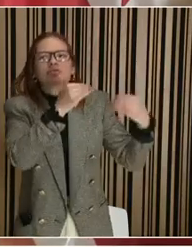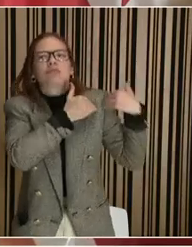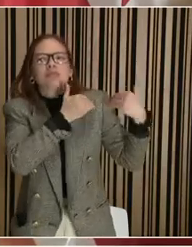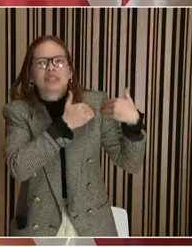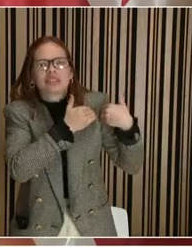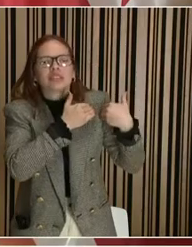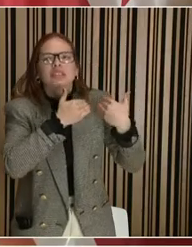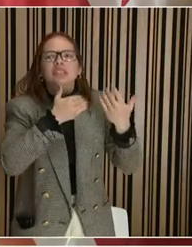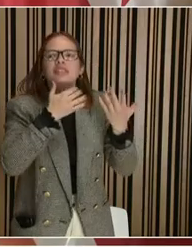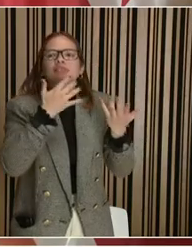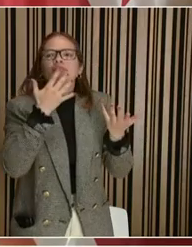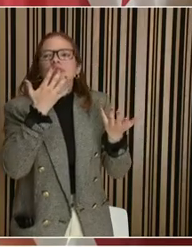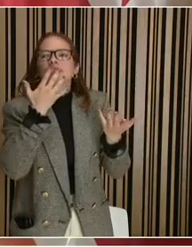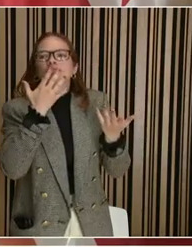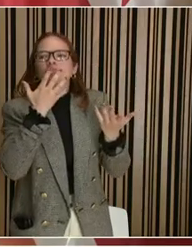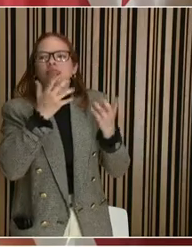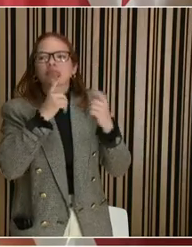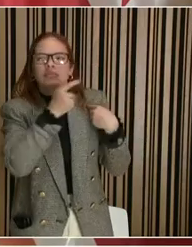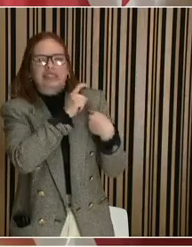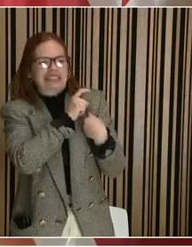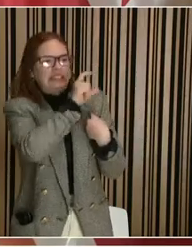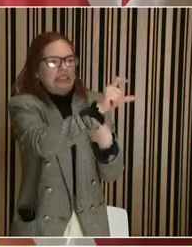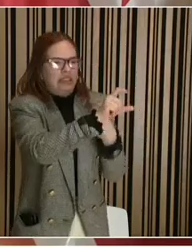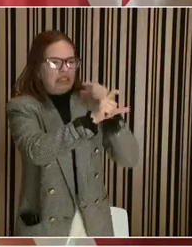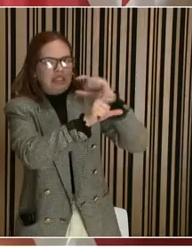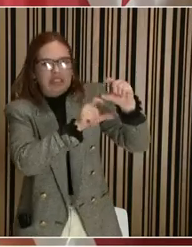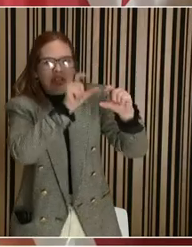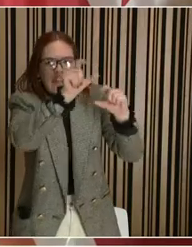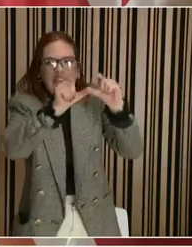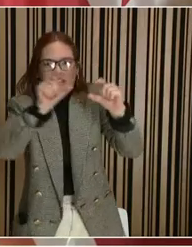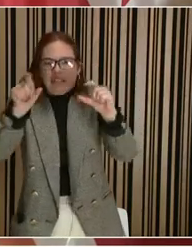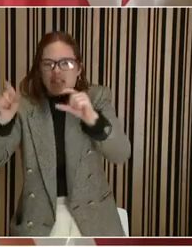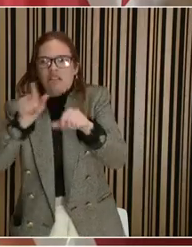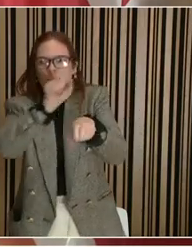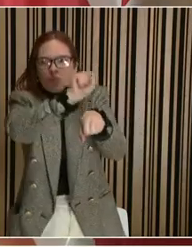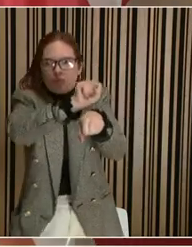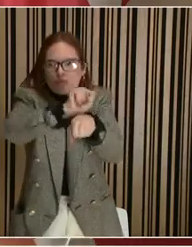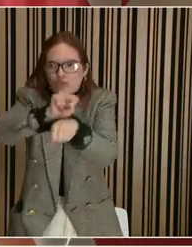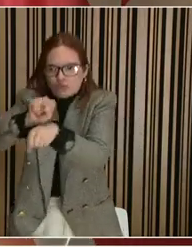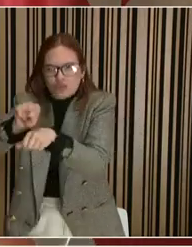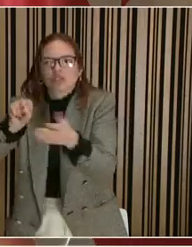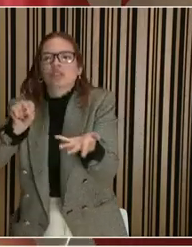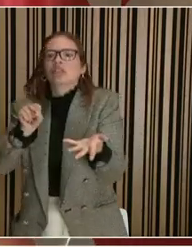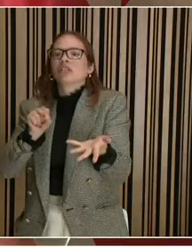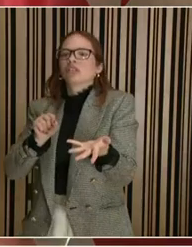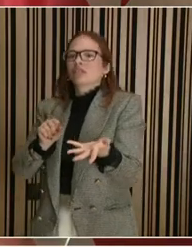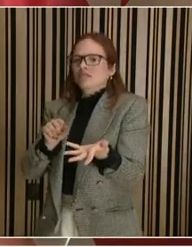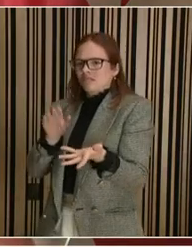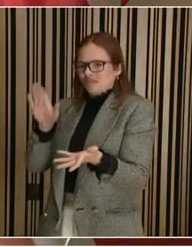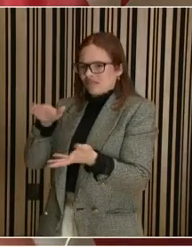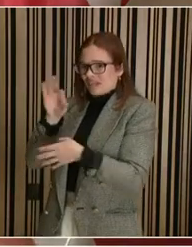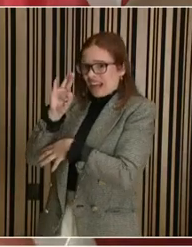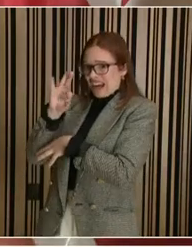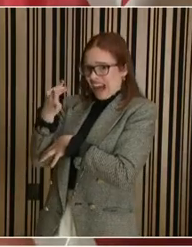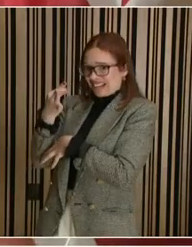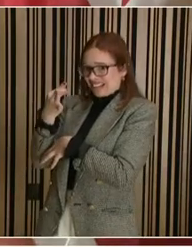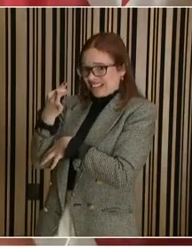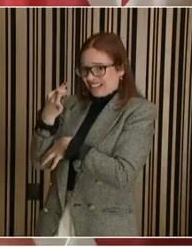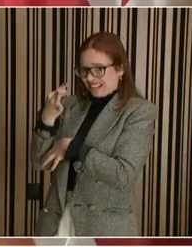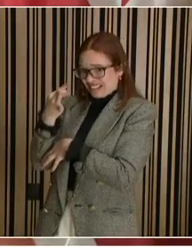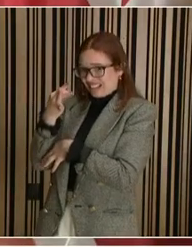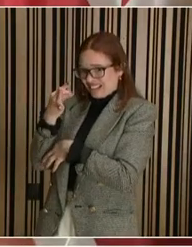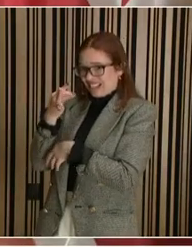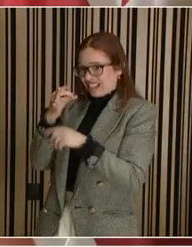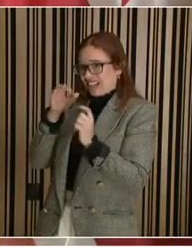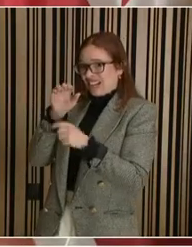yes. So he was placed on administrative leave on the 9th. I think the Friday, we were